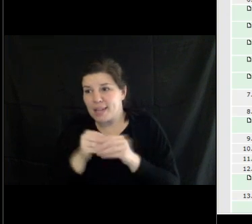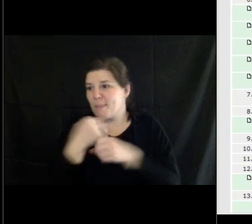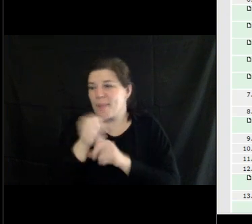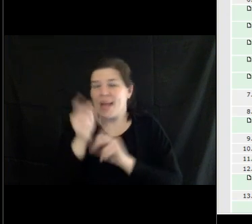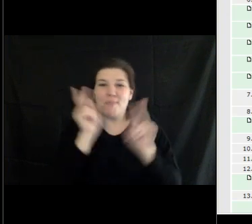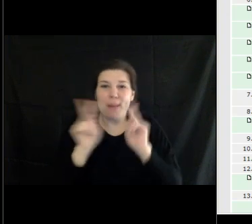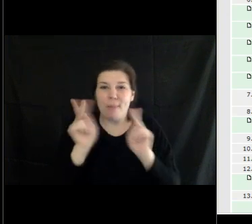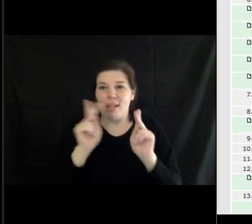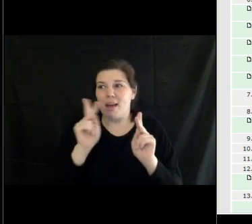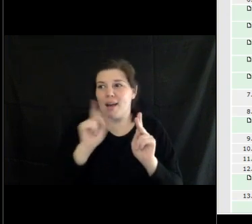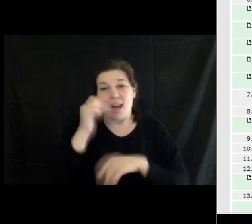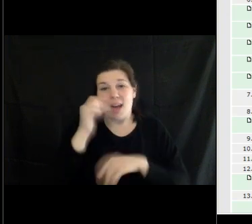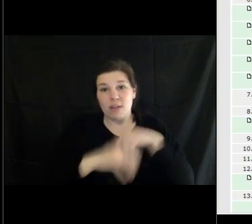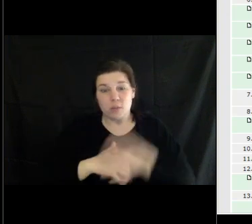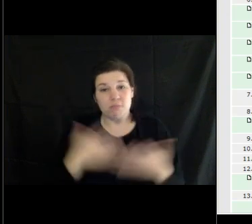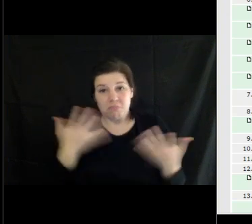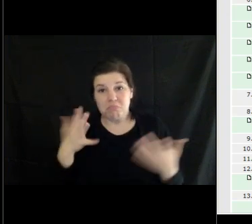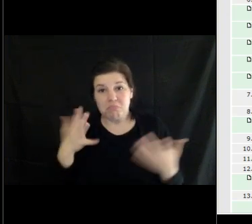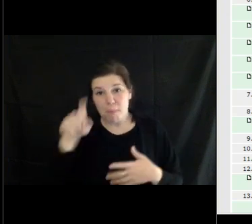It needs to make people uncomfortable.